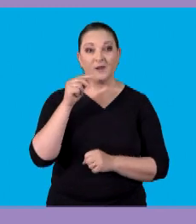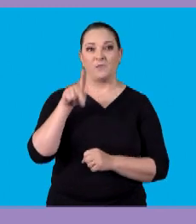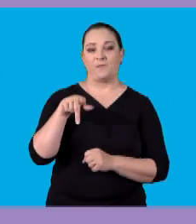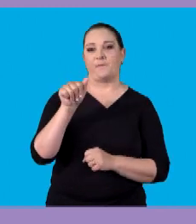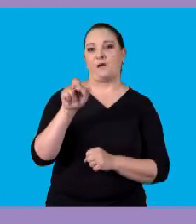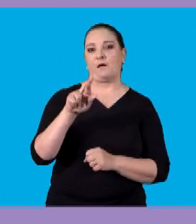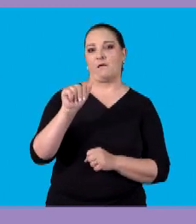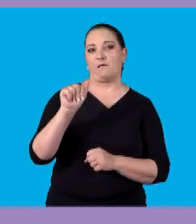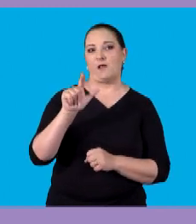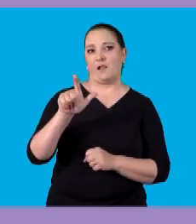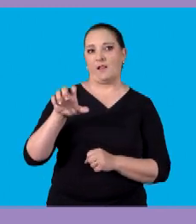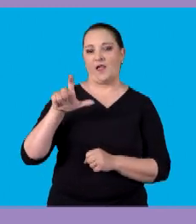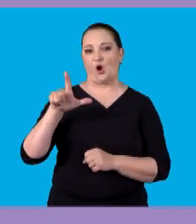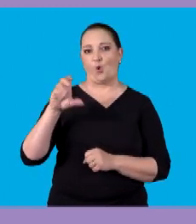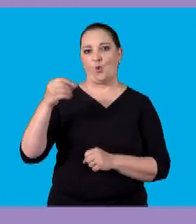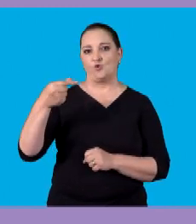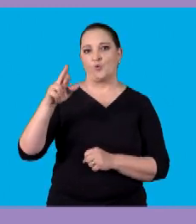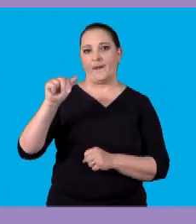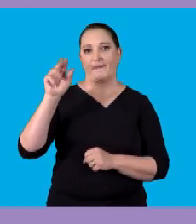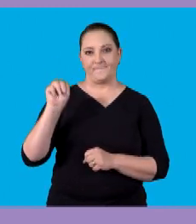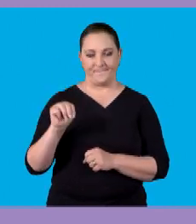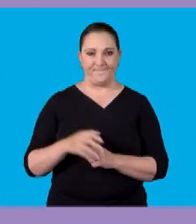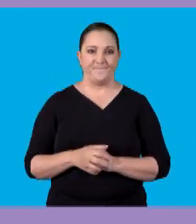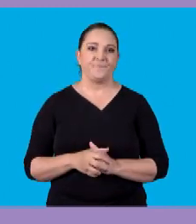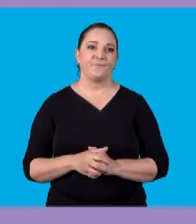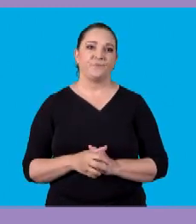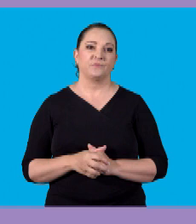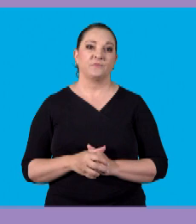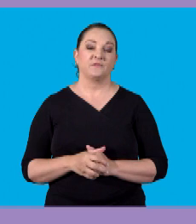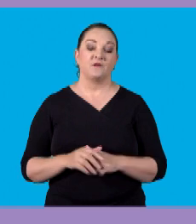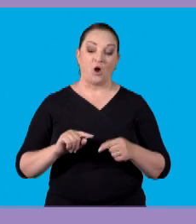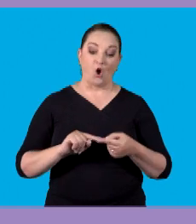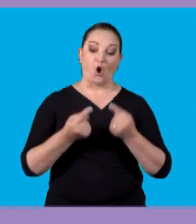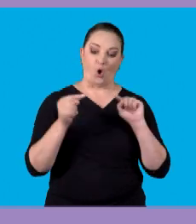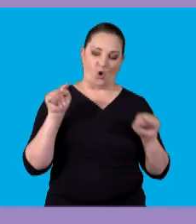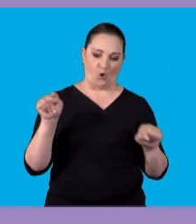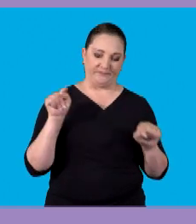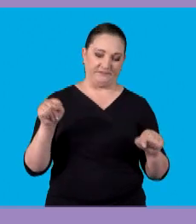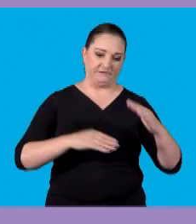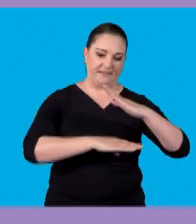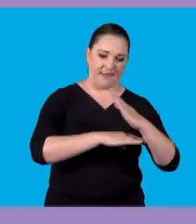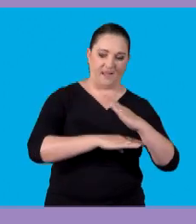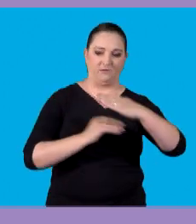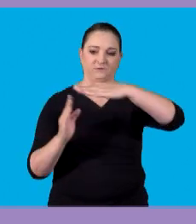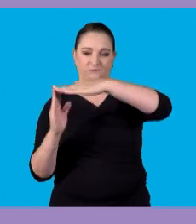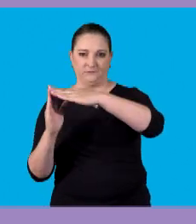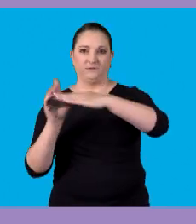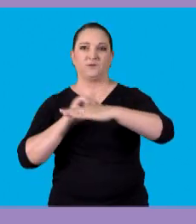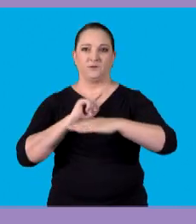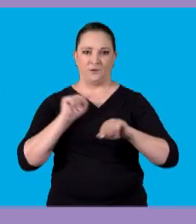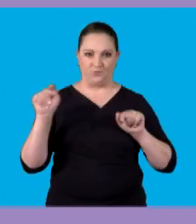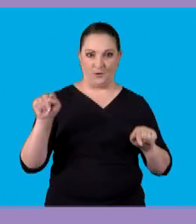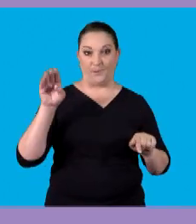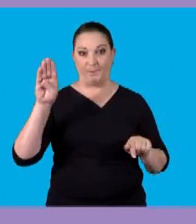parallelogram. they are opposite angles of a parallelogram. So angle